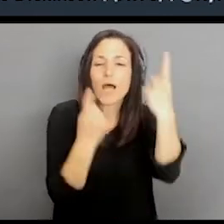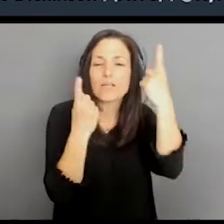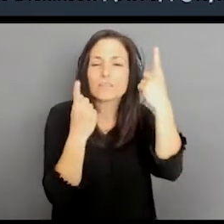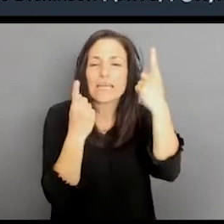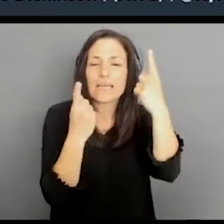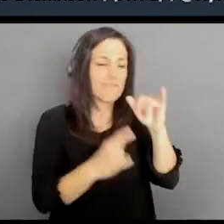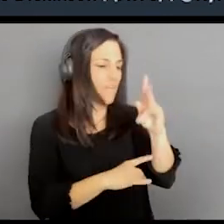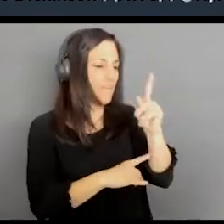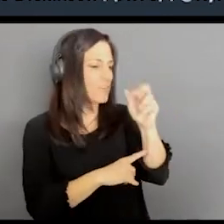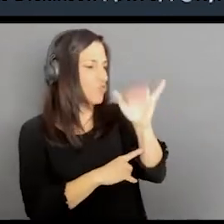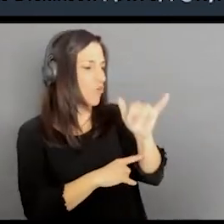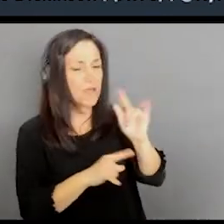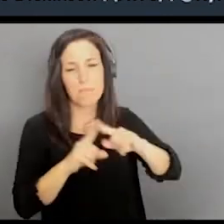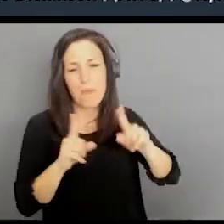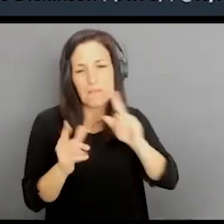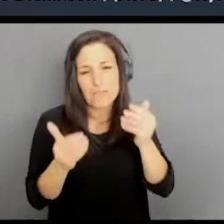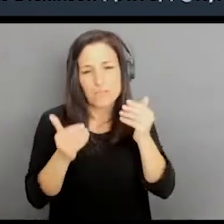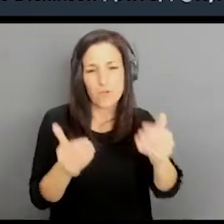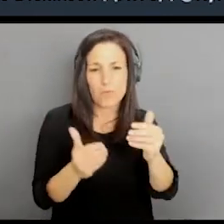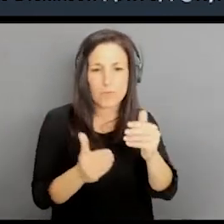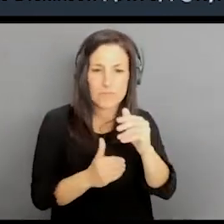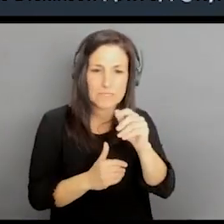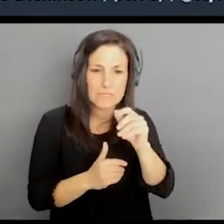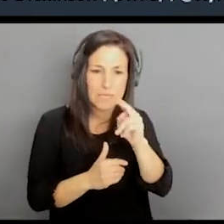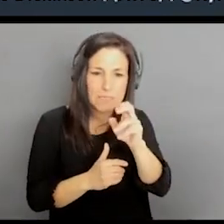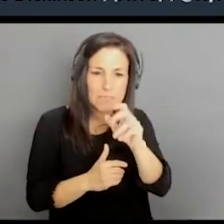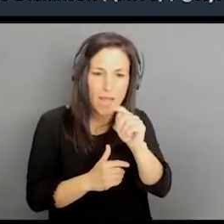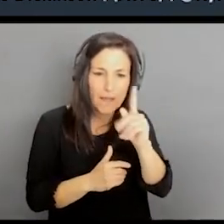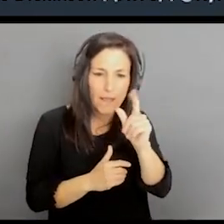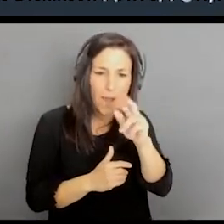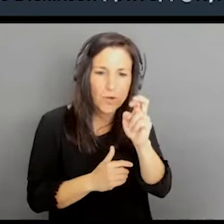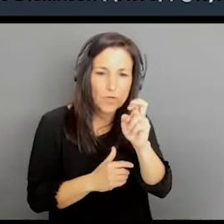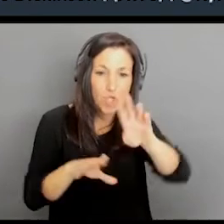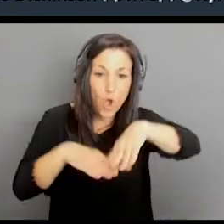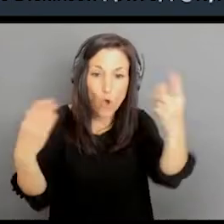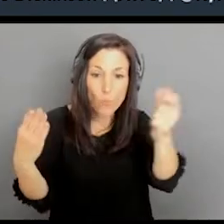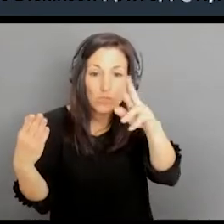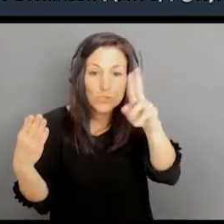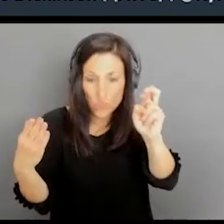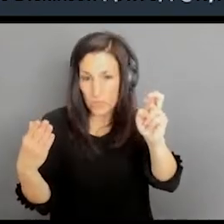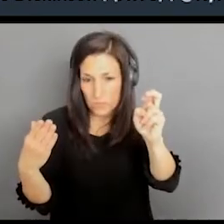this NAP Commerce open source project that I've kind of already assessed.